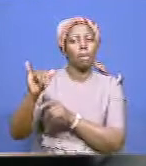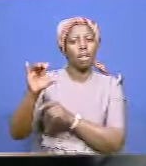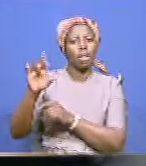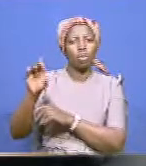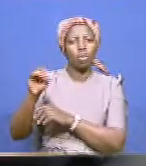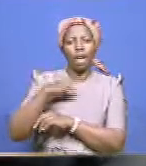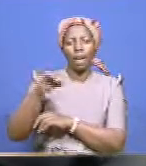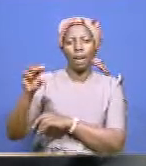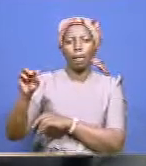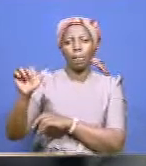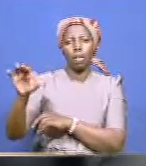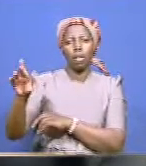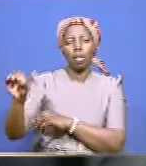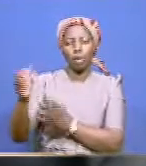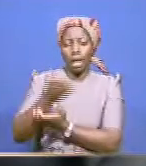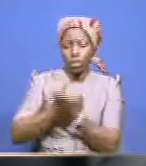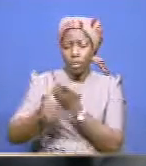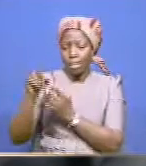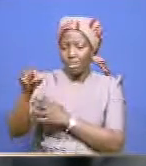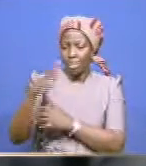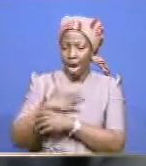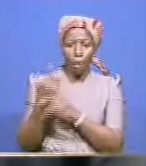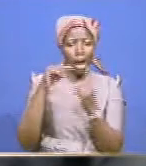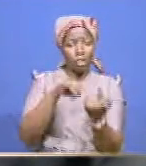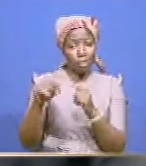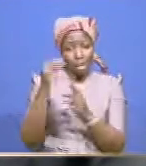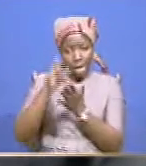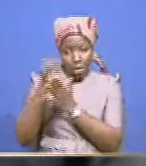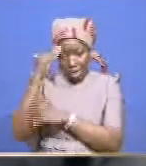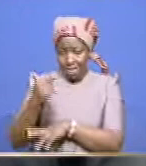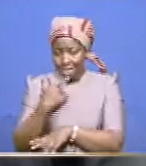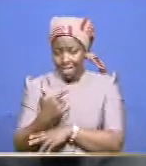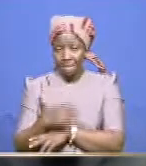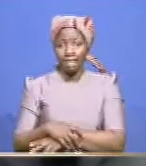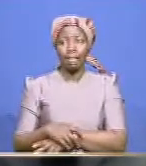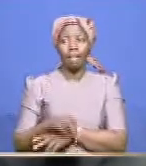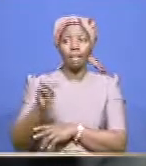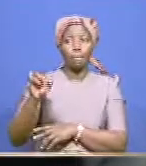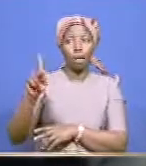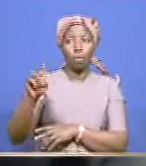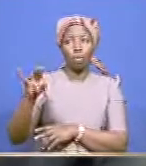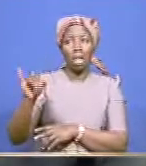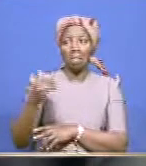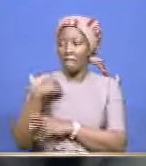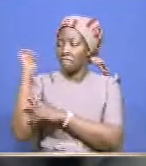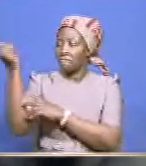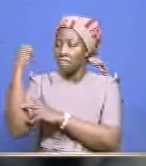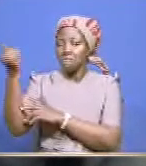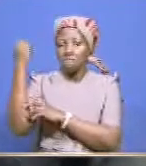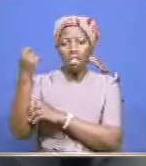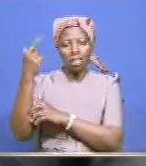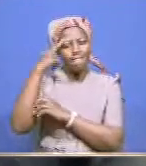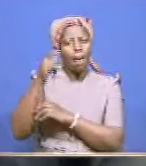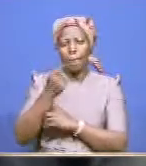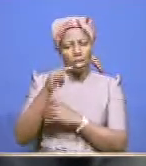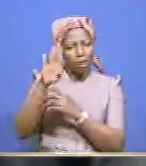economies. That was the argument, and that's why we prioritize. In Makueni, you will not get a function for fundraising for medical bill within that context. 2,